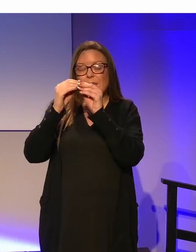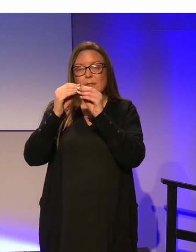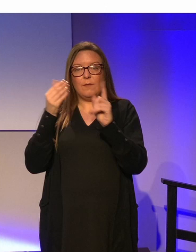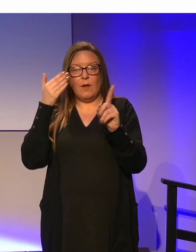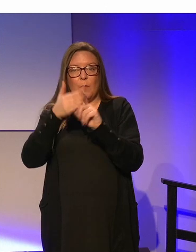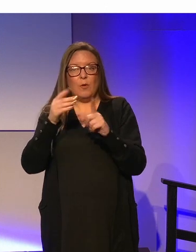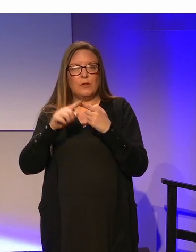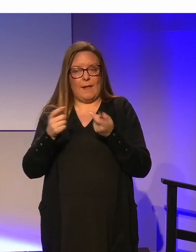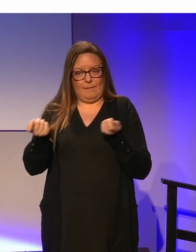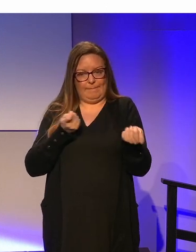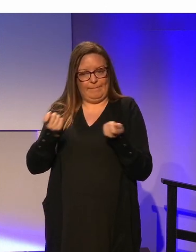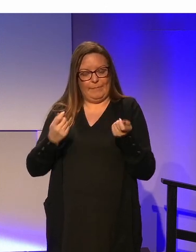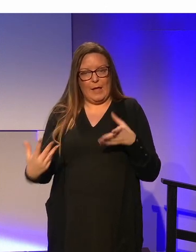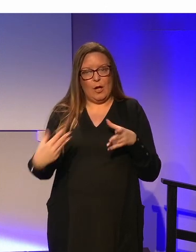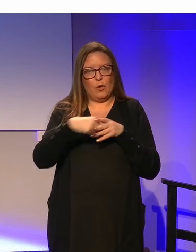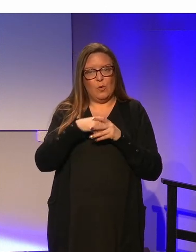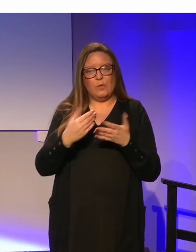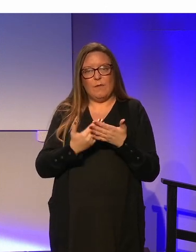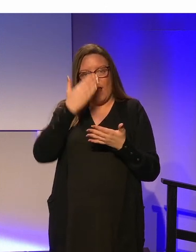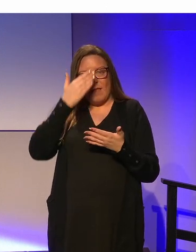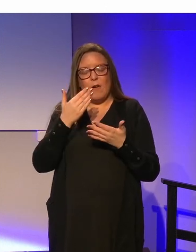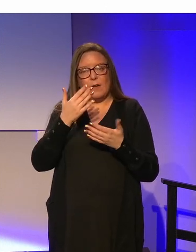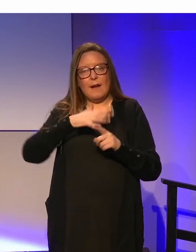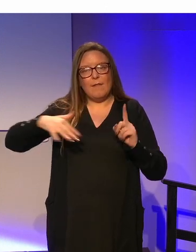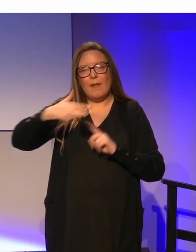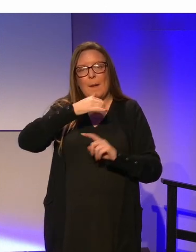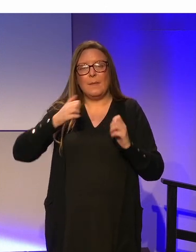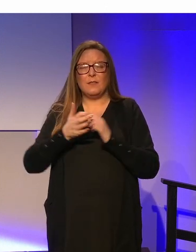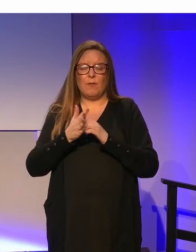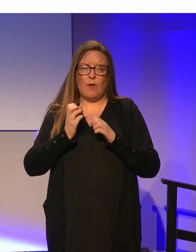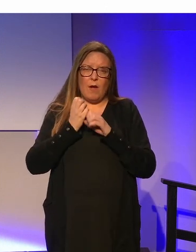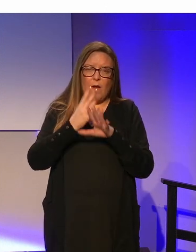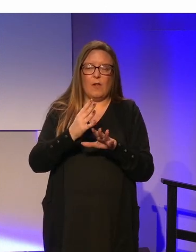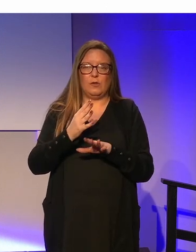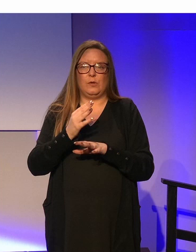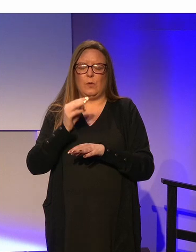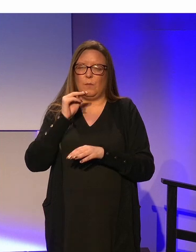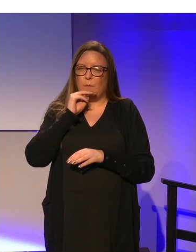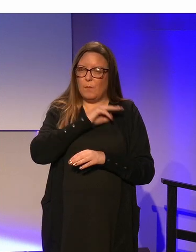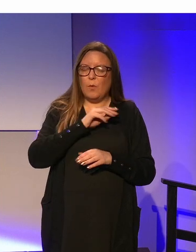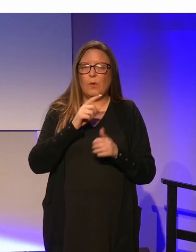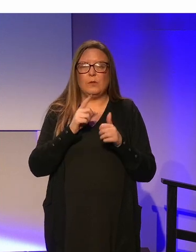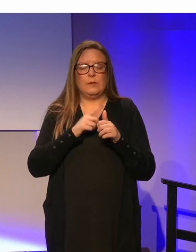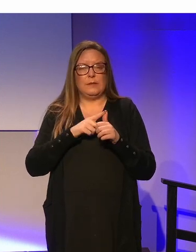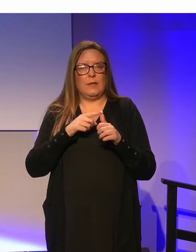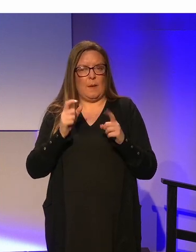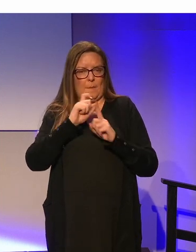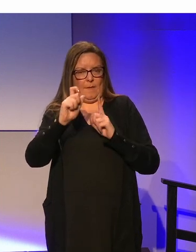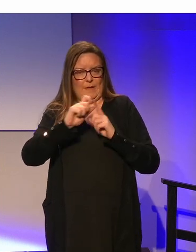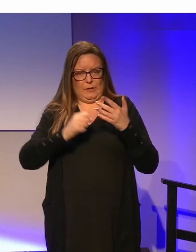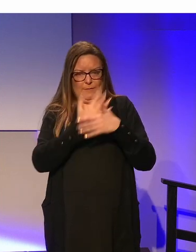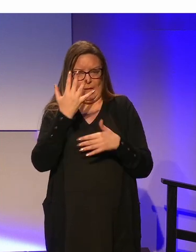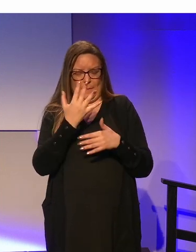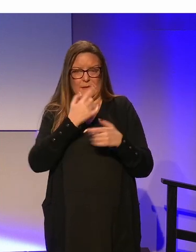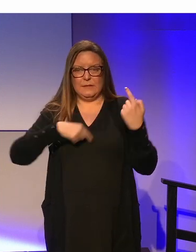and facilitating an inclusive learning environment for all. And it's therefore of utmost importance that the professional development of our